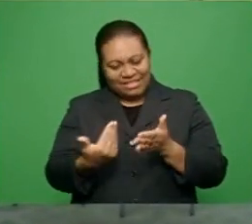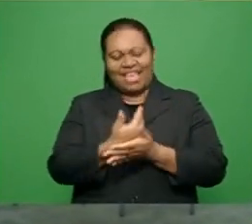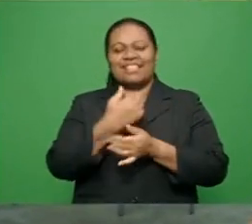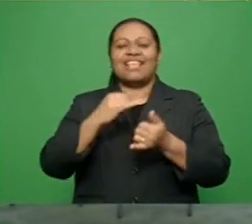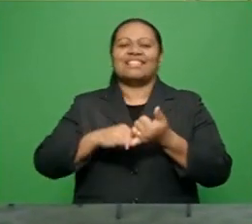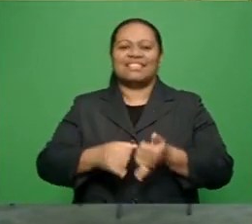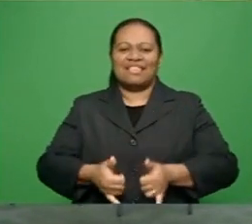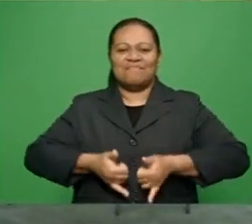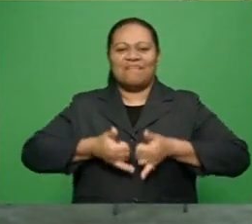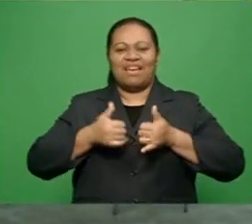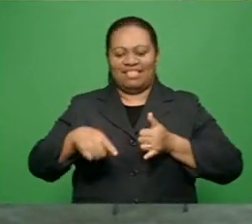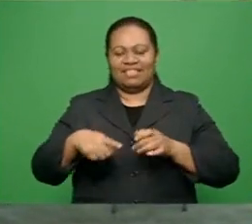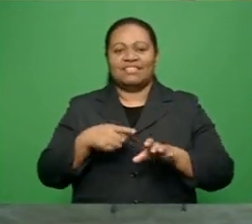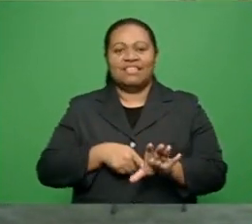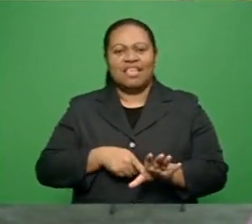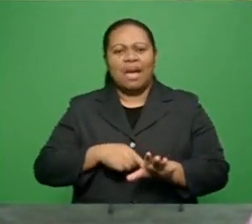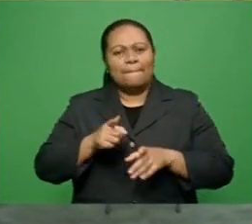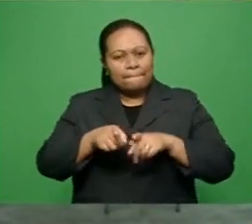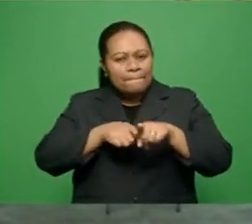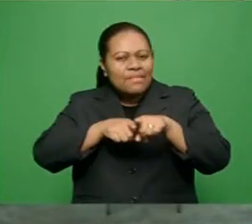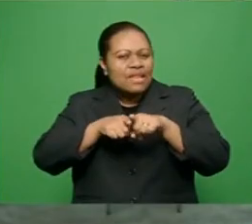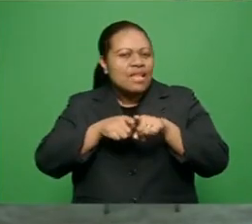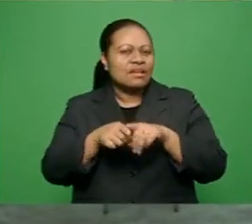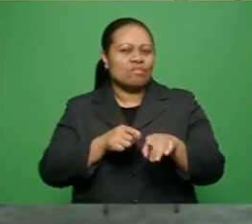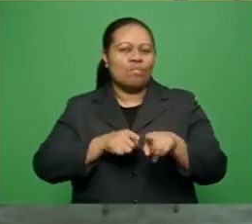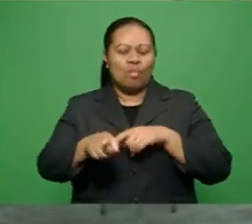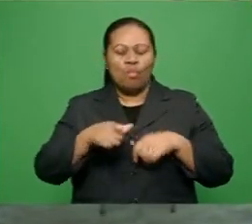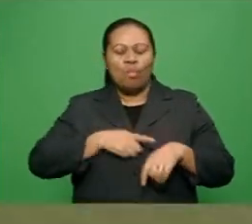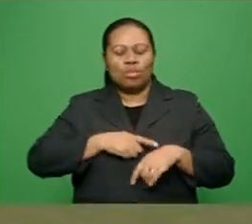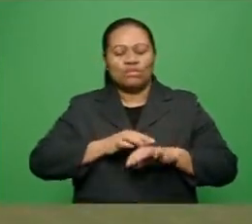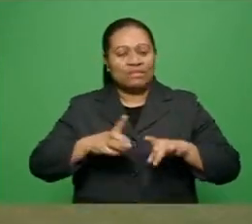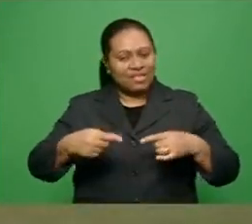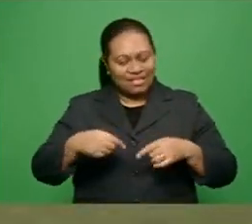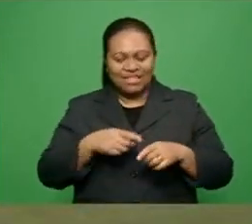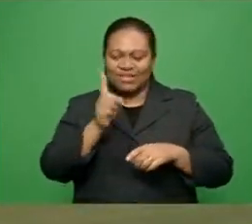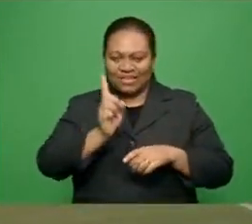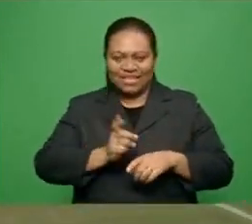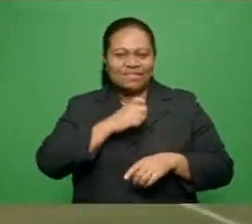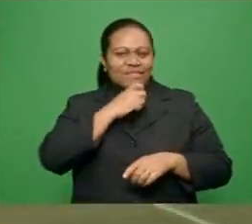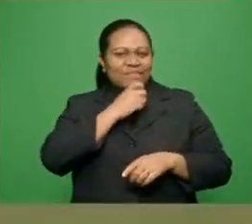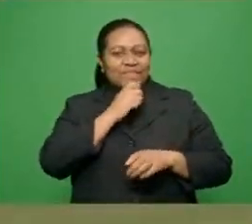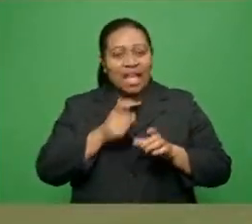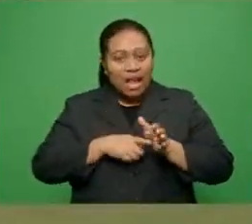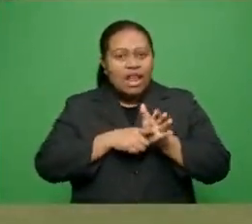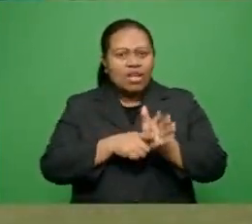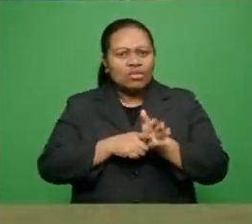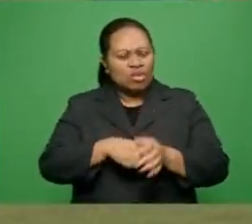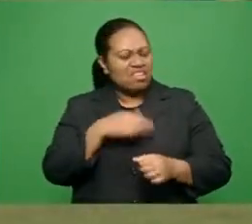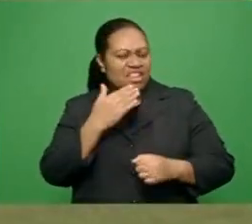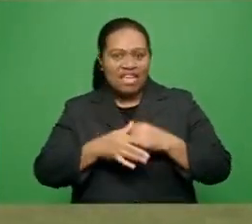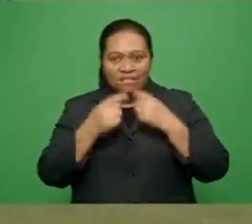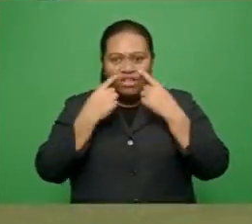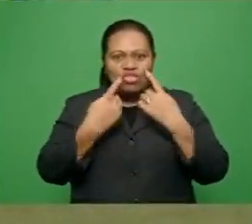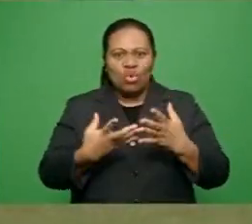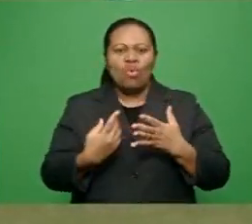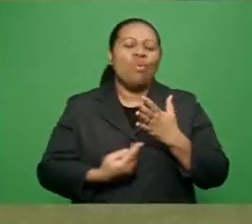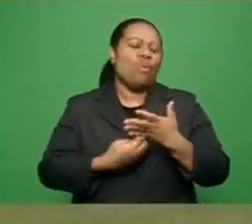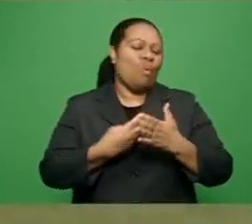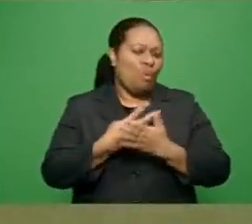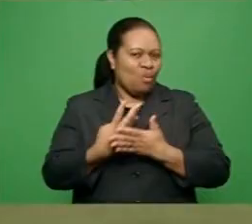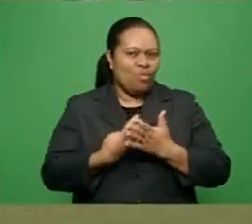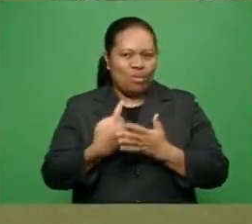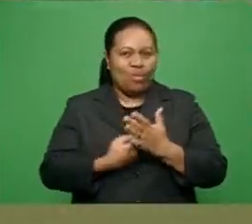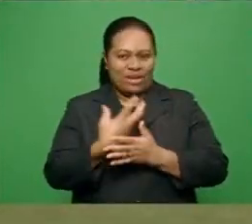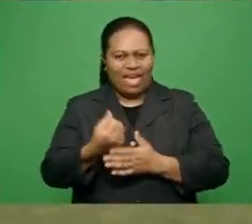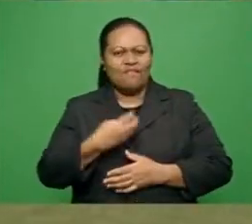this year. We learned a lot from them this afternoon. The Maroons never looked like a side that was reduced to 14 men